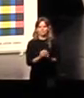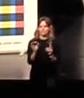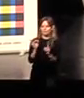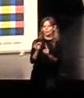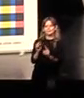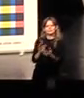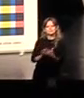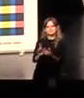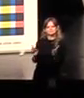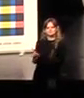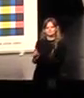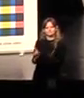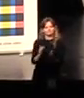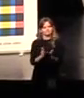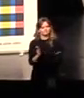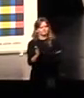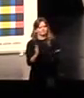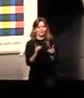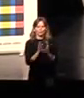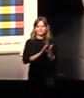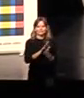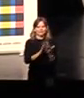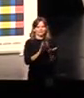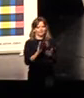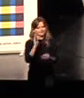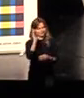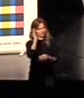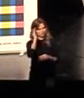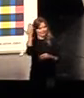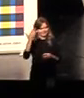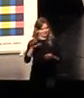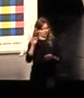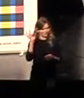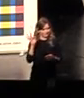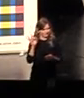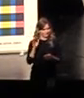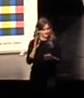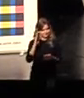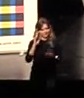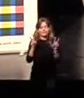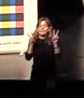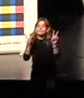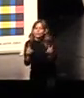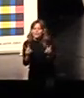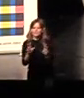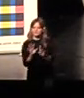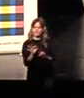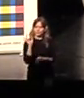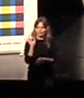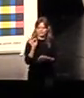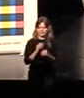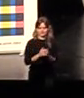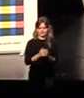hoe dat bi's dat is dat de phrase of your choice did you really accept that